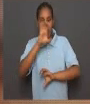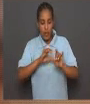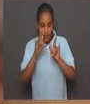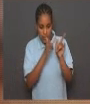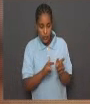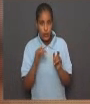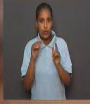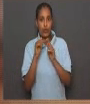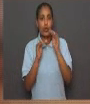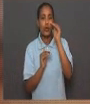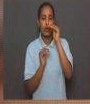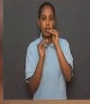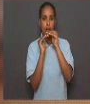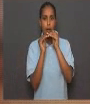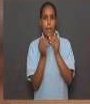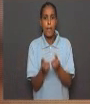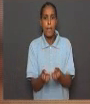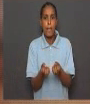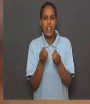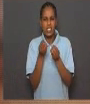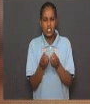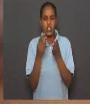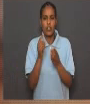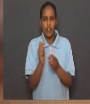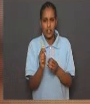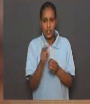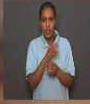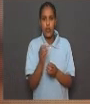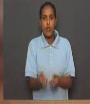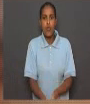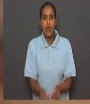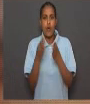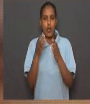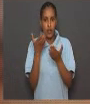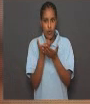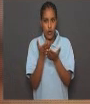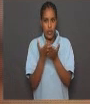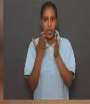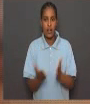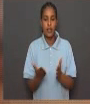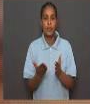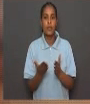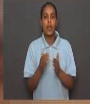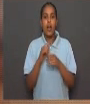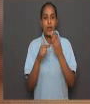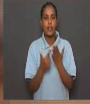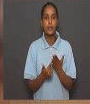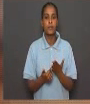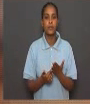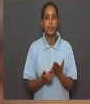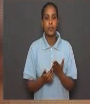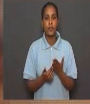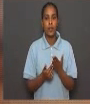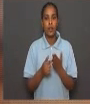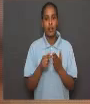to equilibrium much faster and more economically. However,